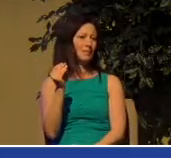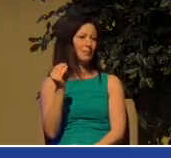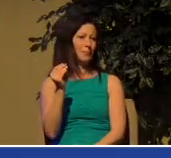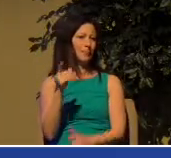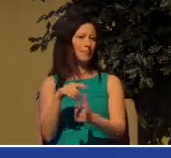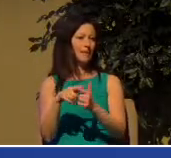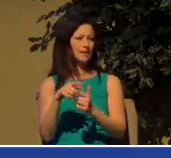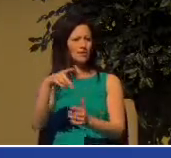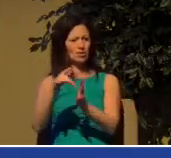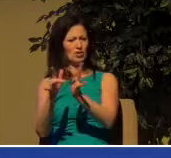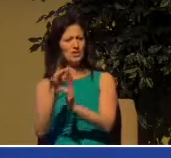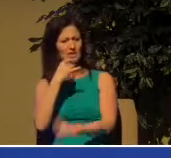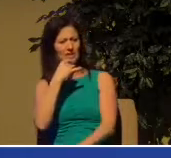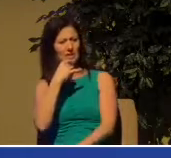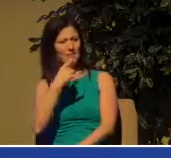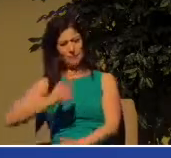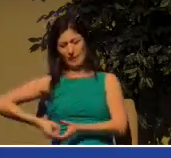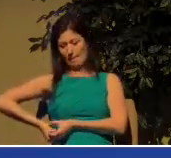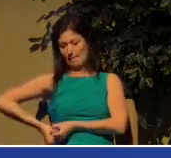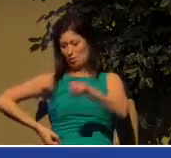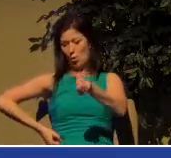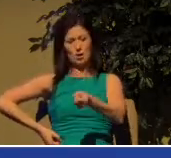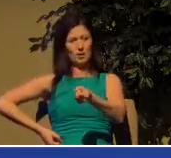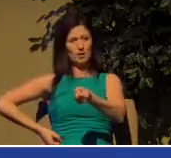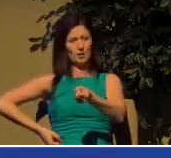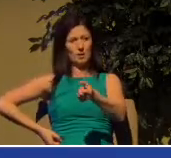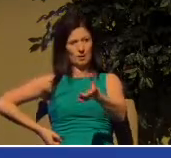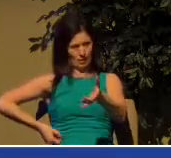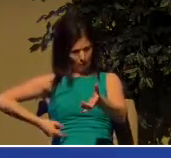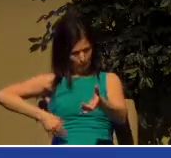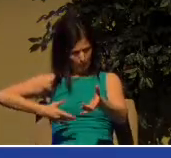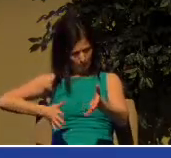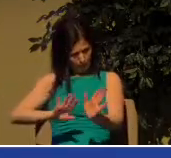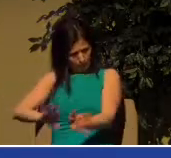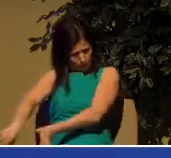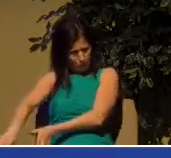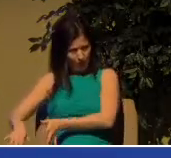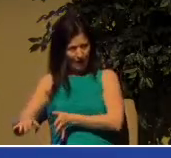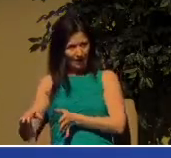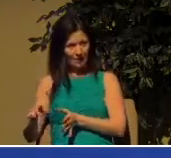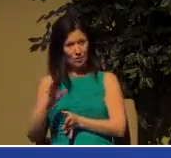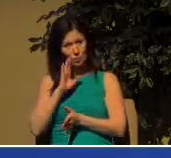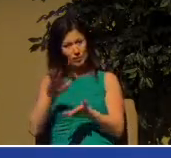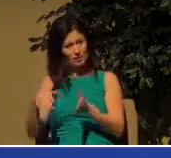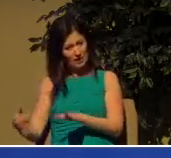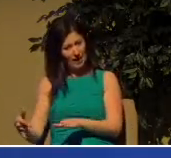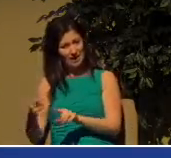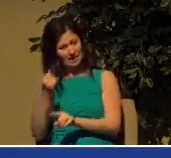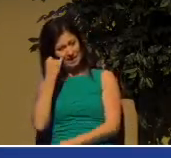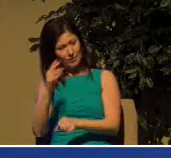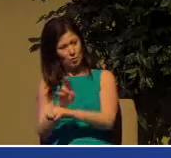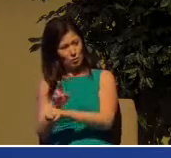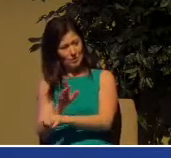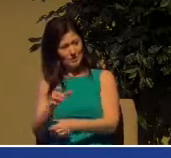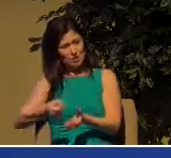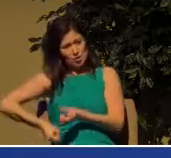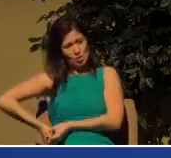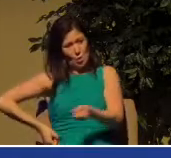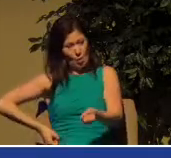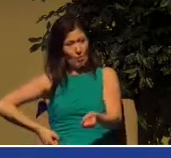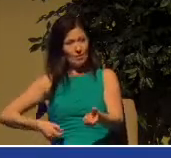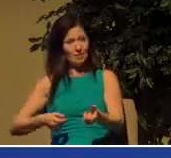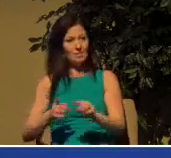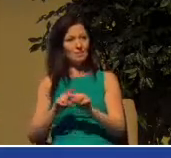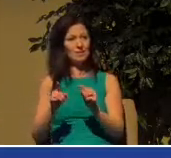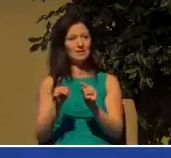sword away because those who take the sword will perish by the sword. And he gives himself over to the people